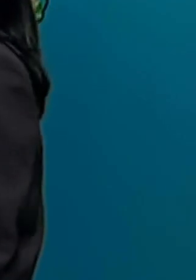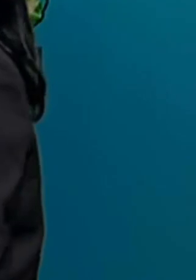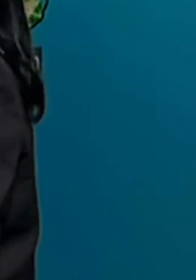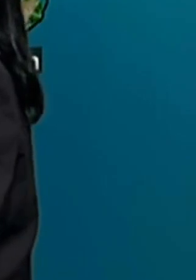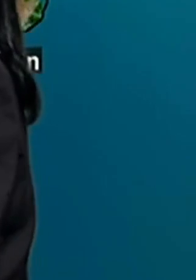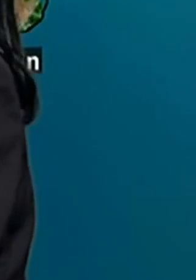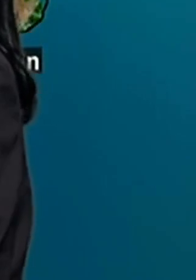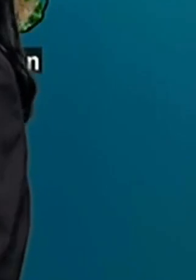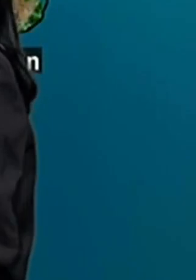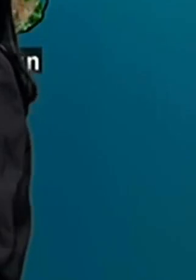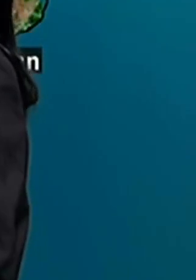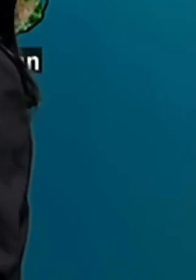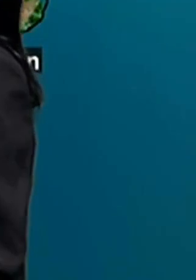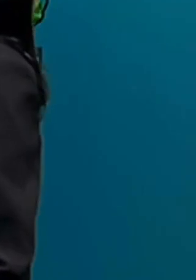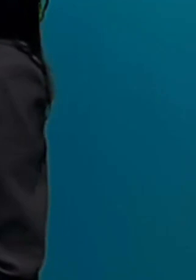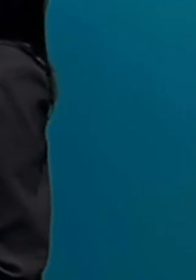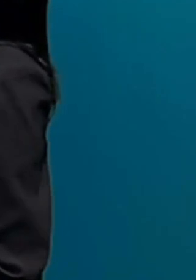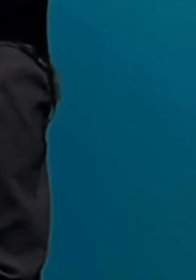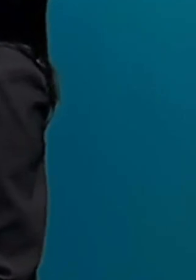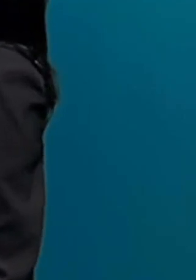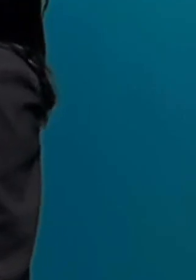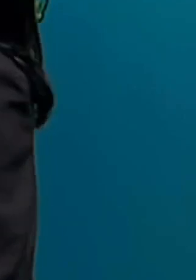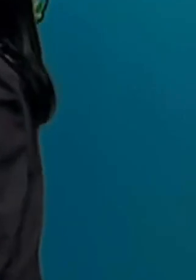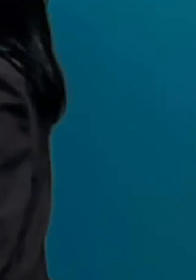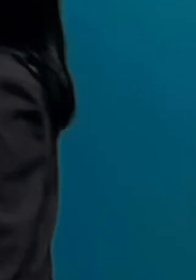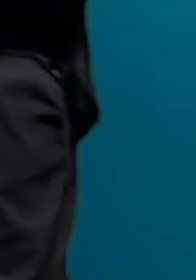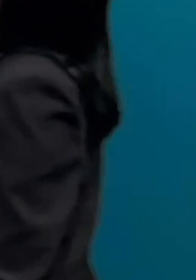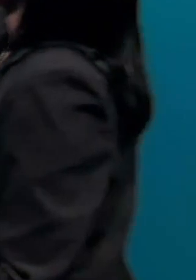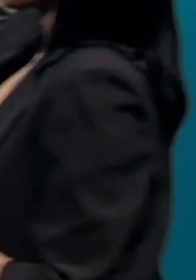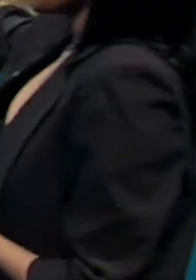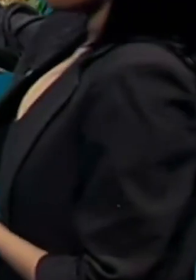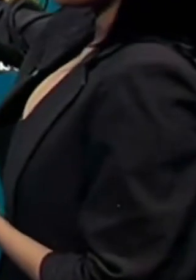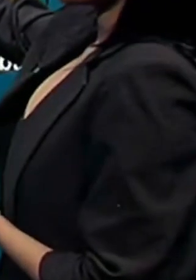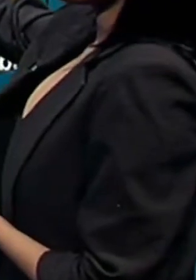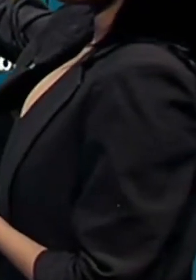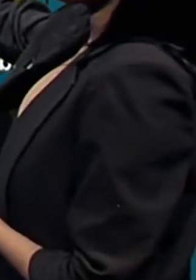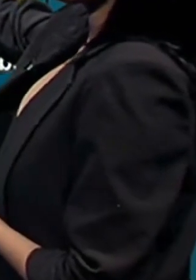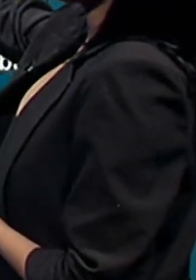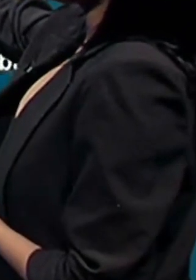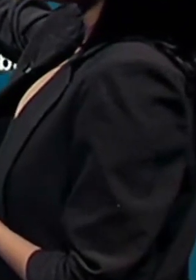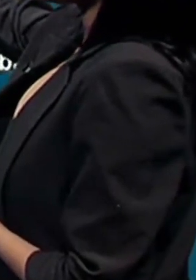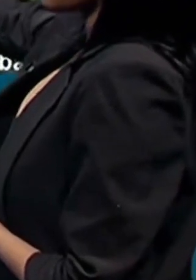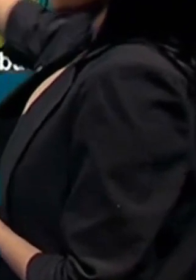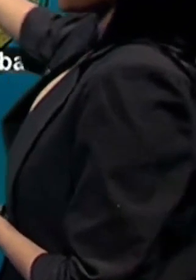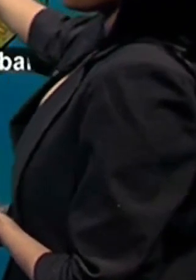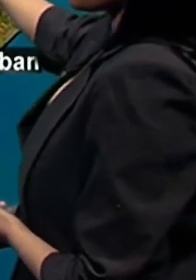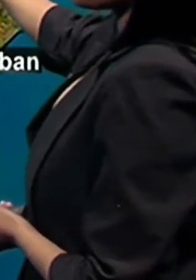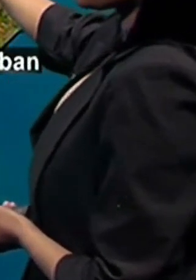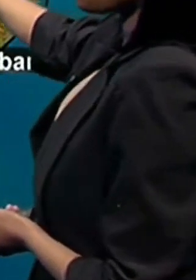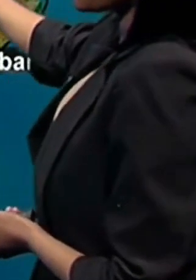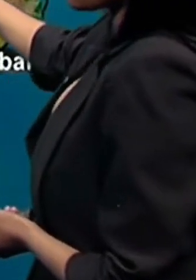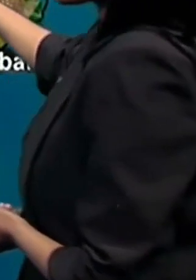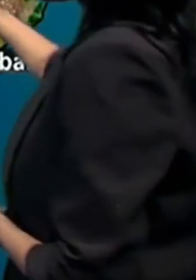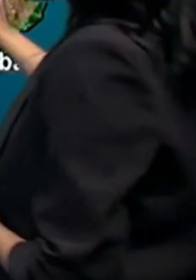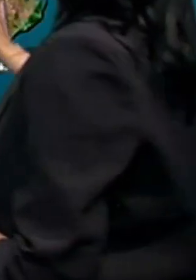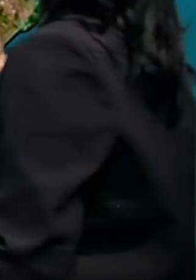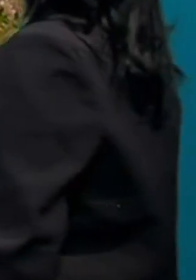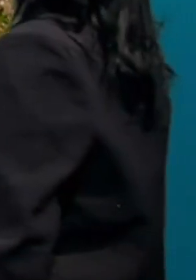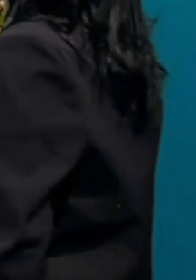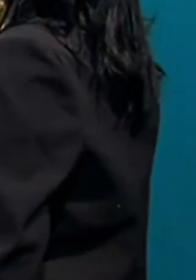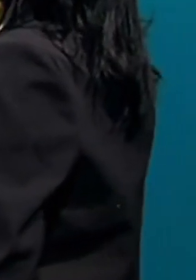diphefo go rarela karolo ya Kapa mme re lebelela gape ka mosomelelo ya naga mo karolong ya Bokone Bophirima karolo ya Pretoria go